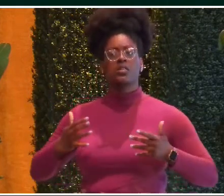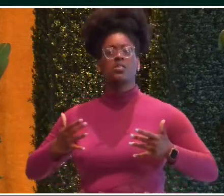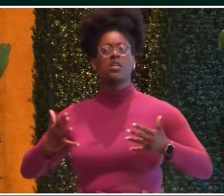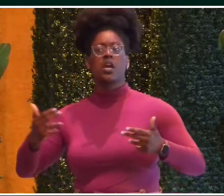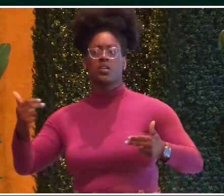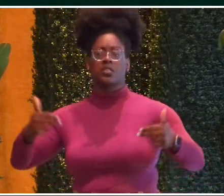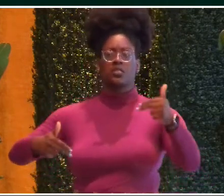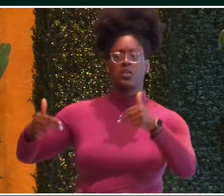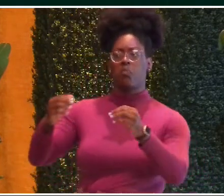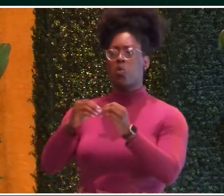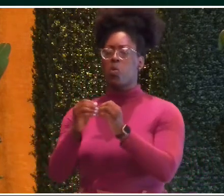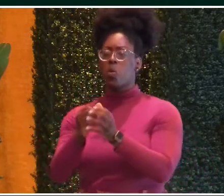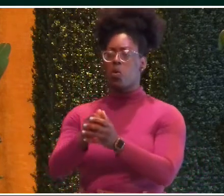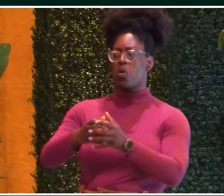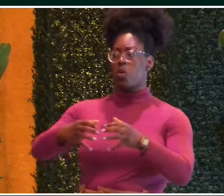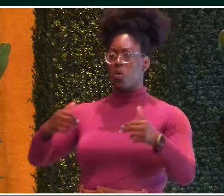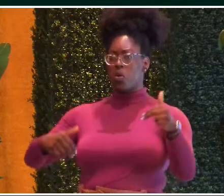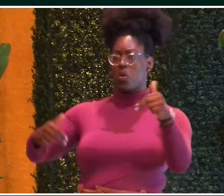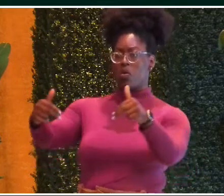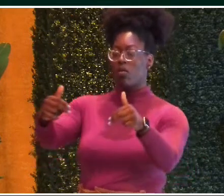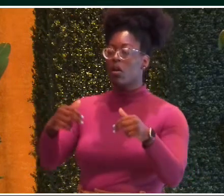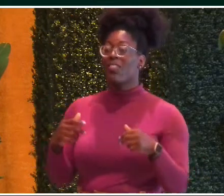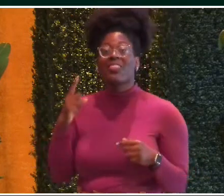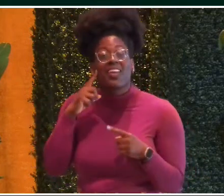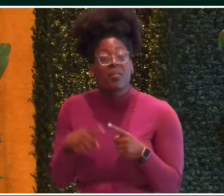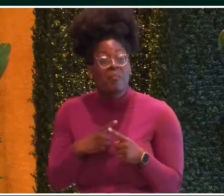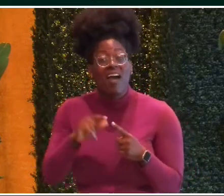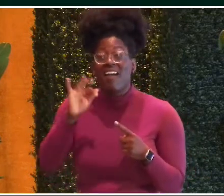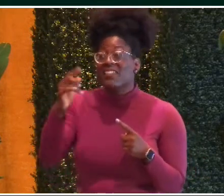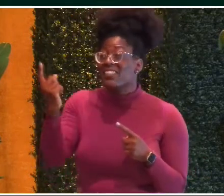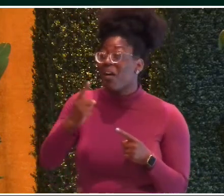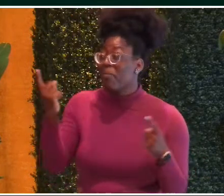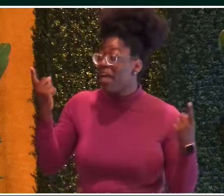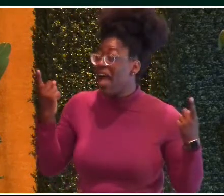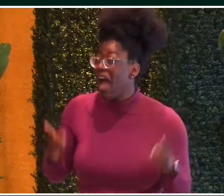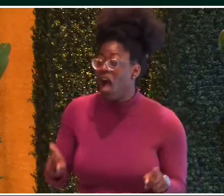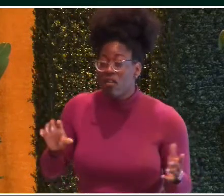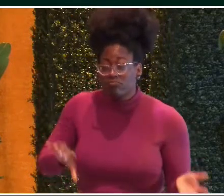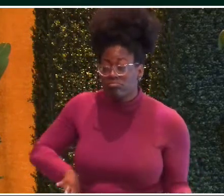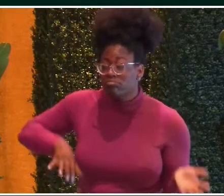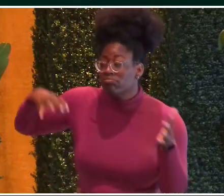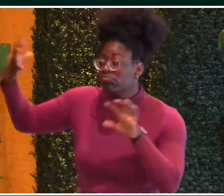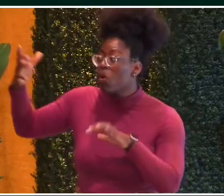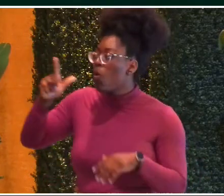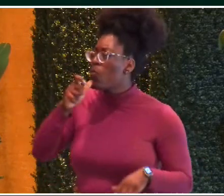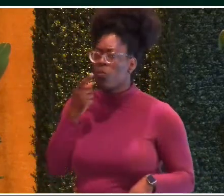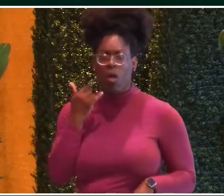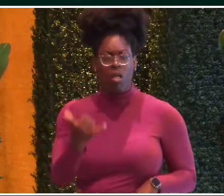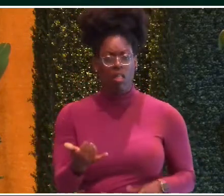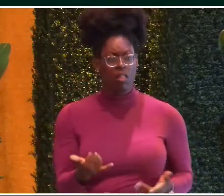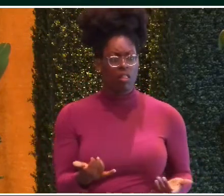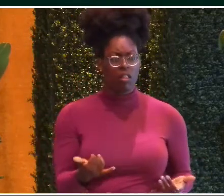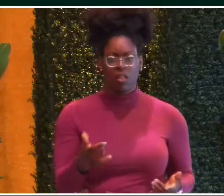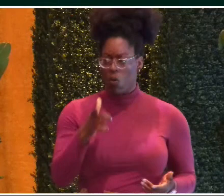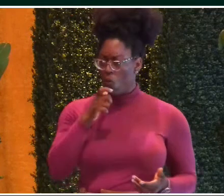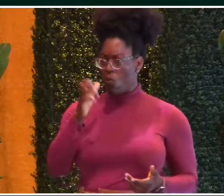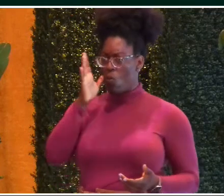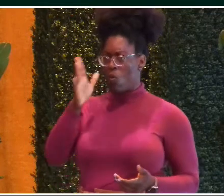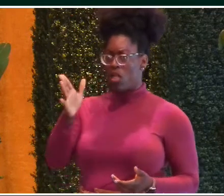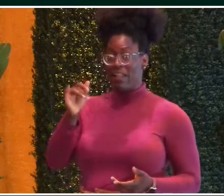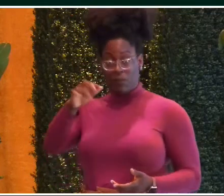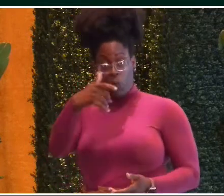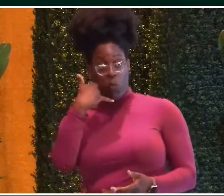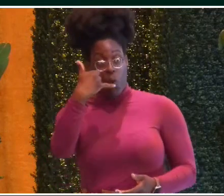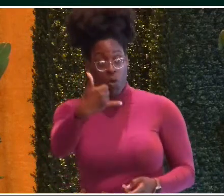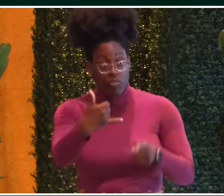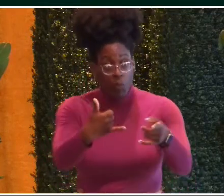Who will return your call? Have you checked in with those people to see that they agree? You have their consent to put them on